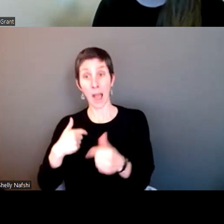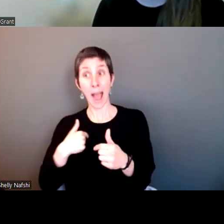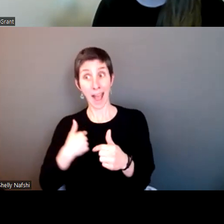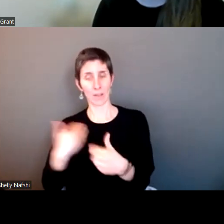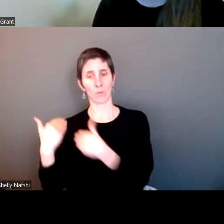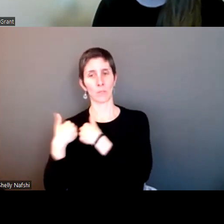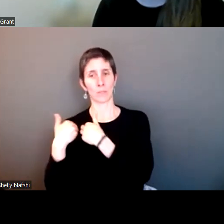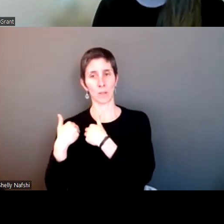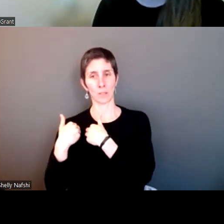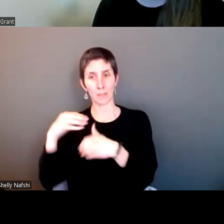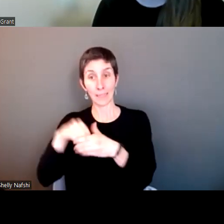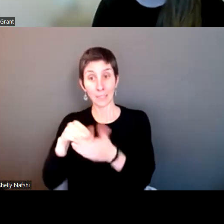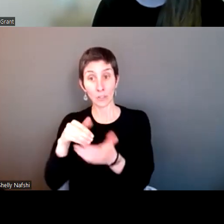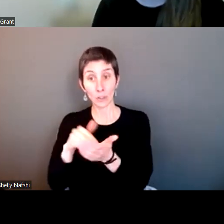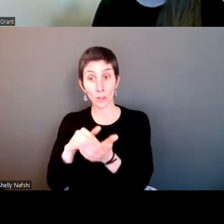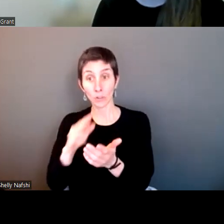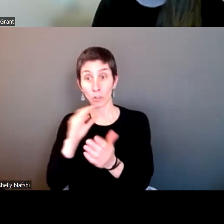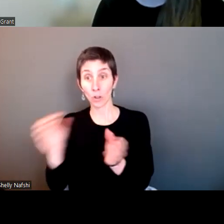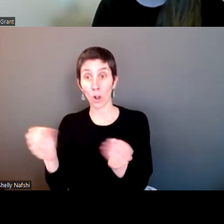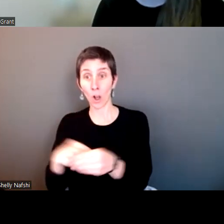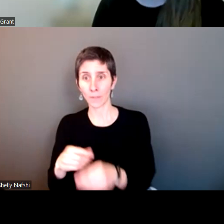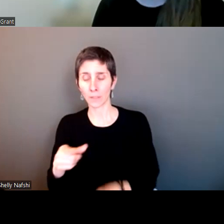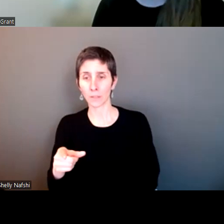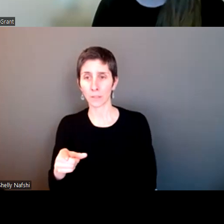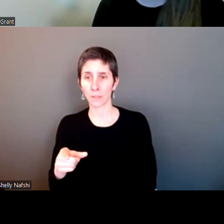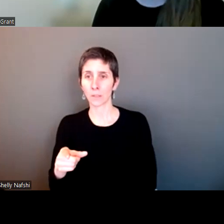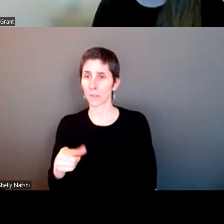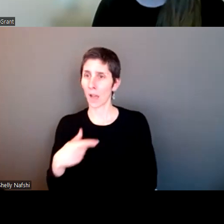office, all his answers was out of pride. I have no problem.